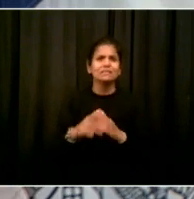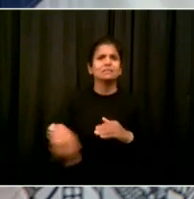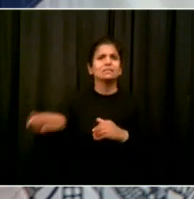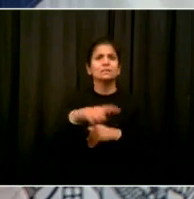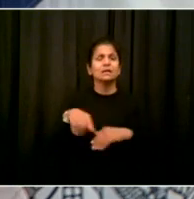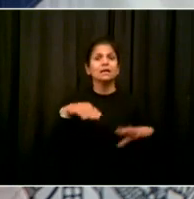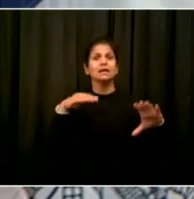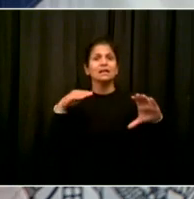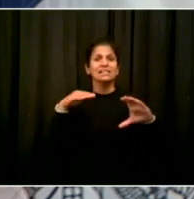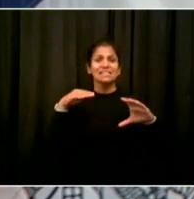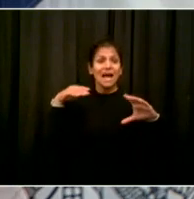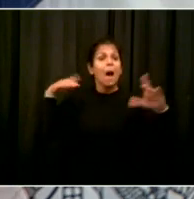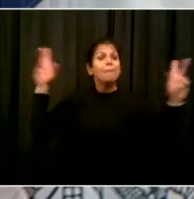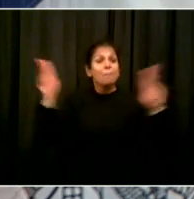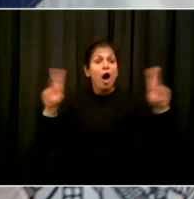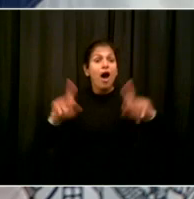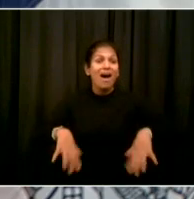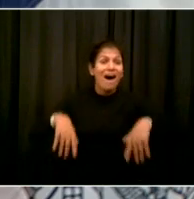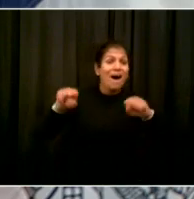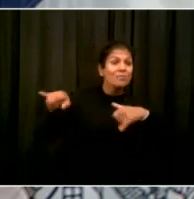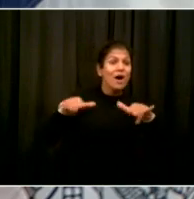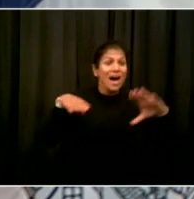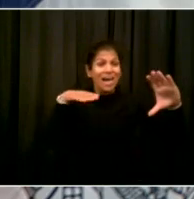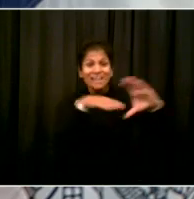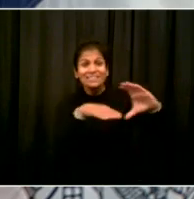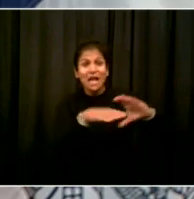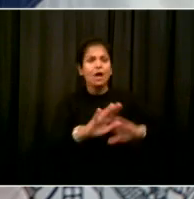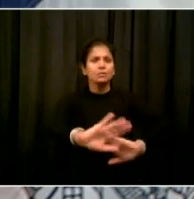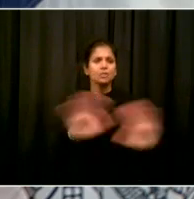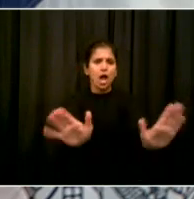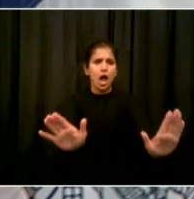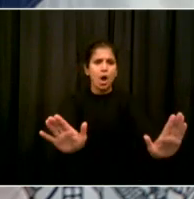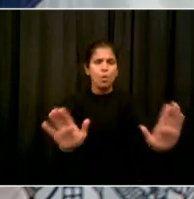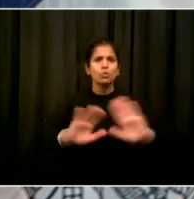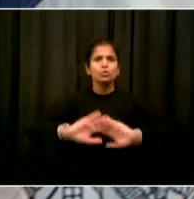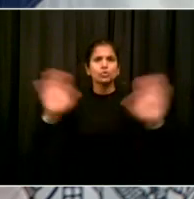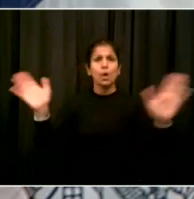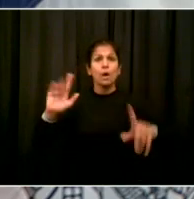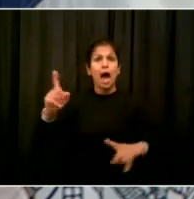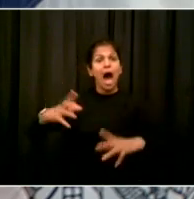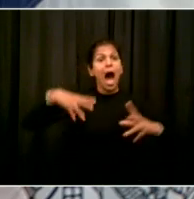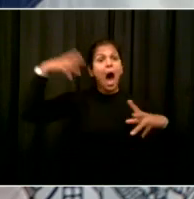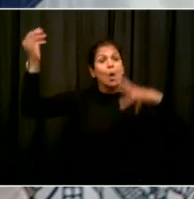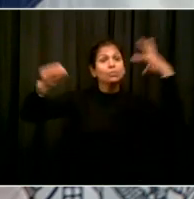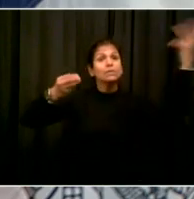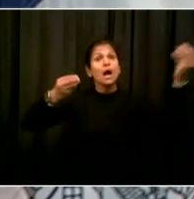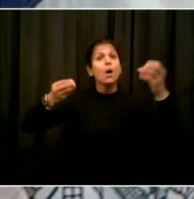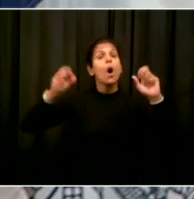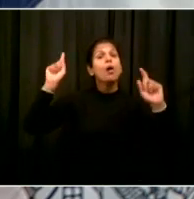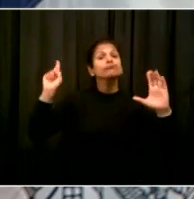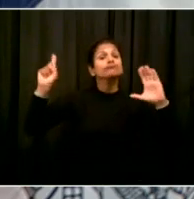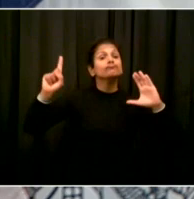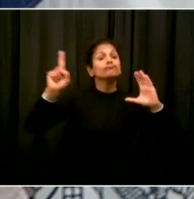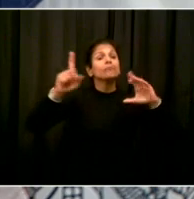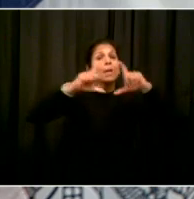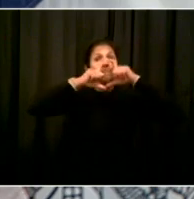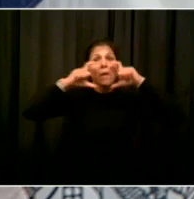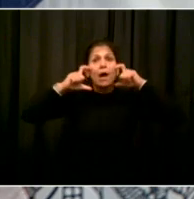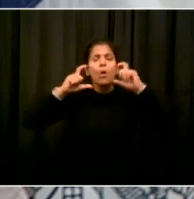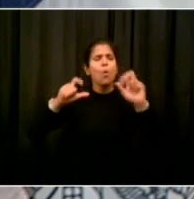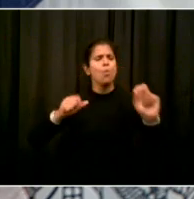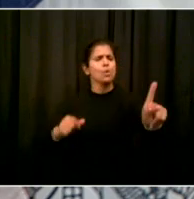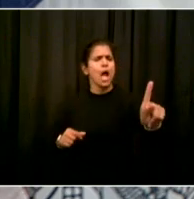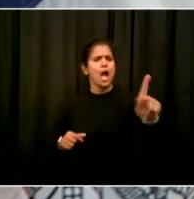with masks on, that's great. Big gatherings, parties, that's not great at all. And if we find out about them, we're going to have to break them up because